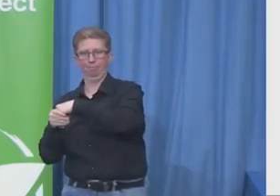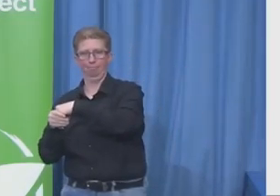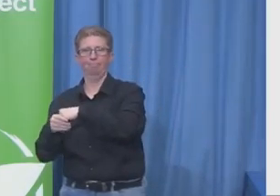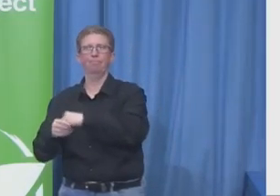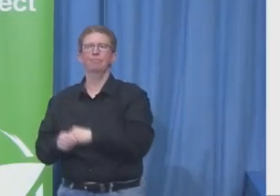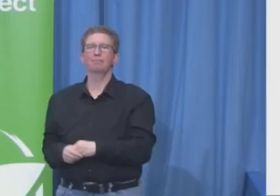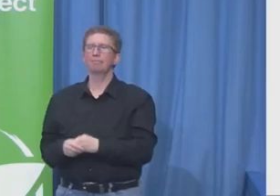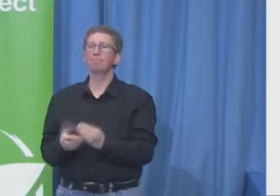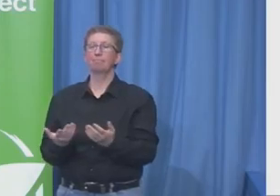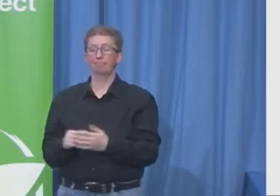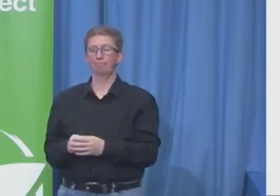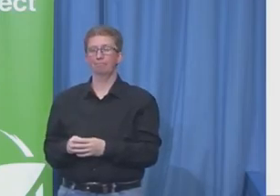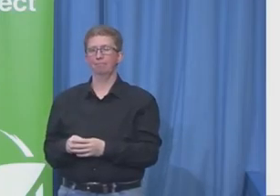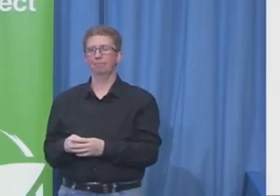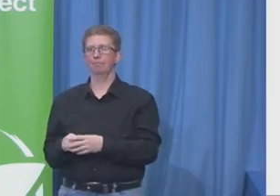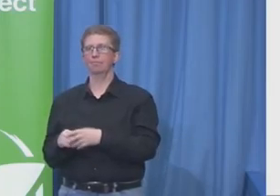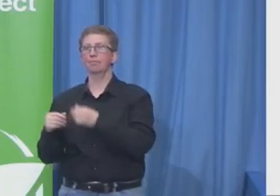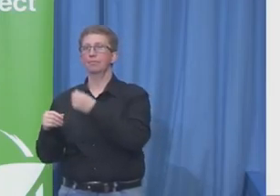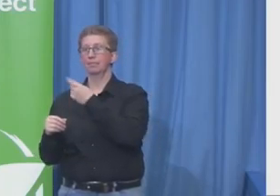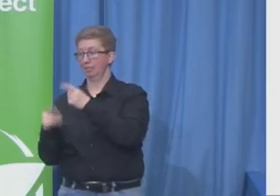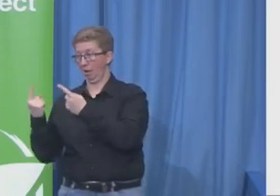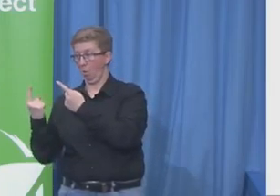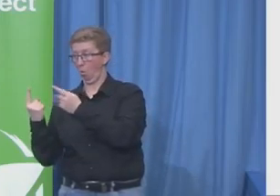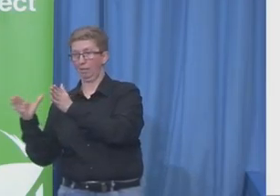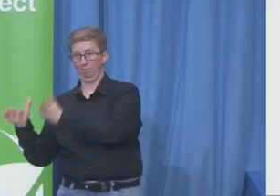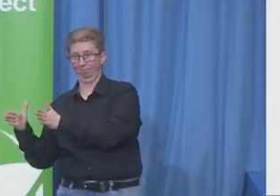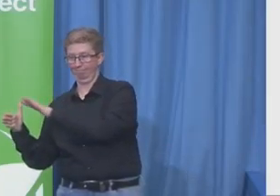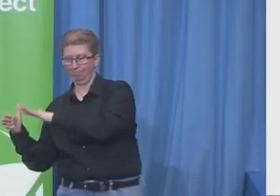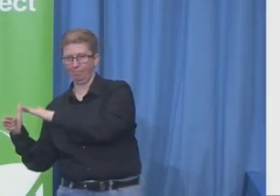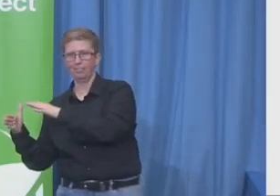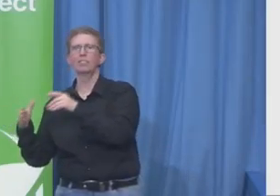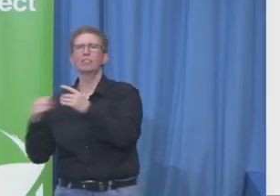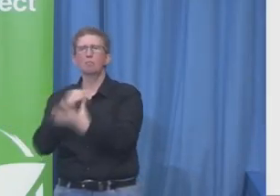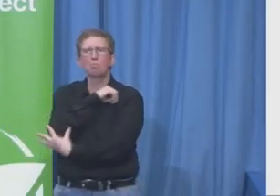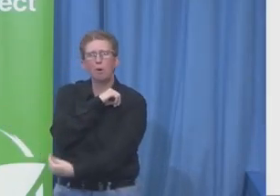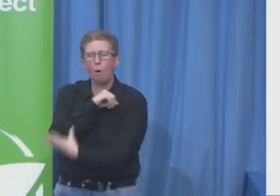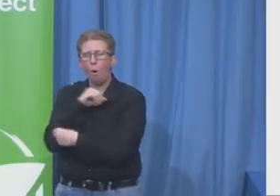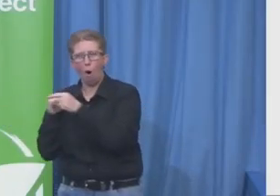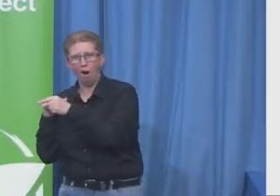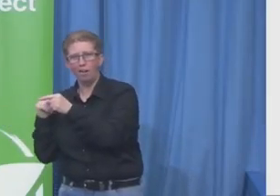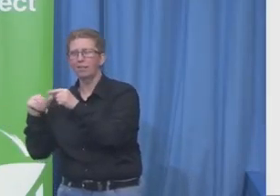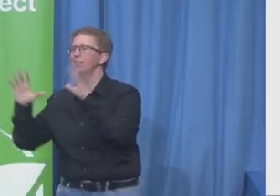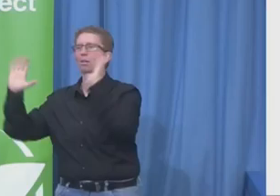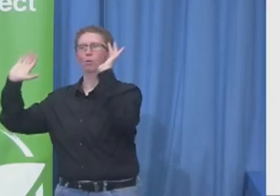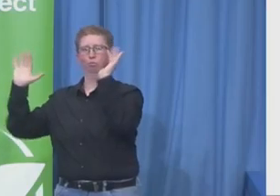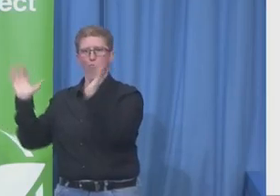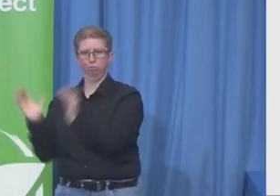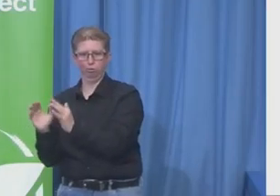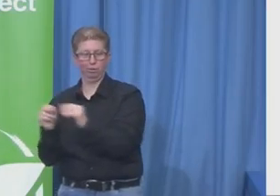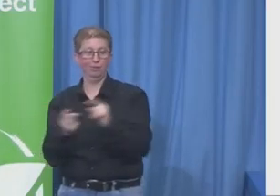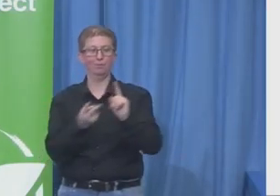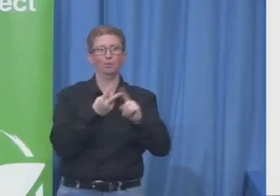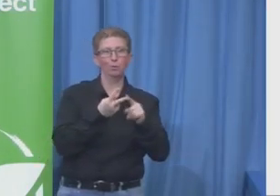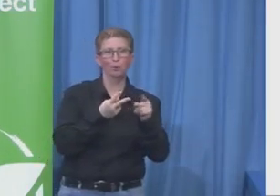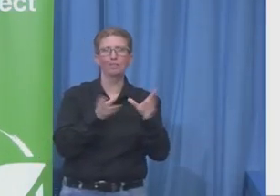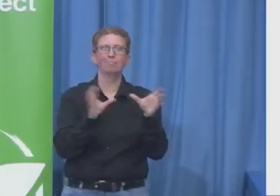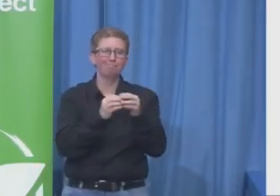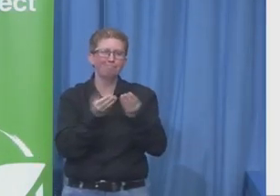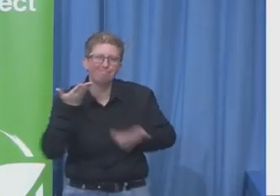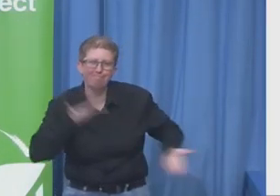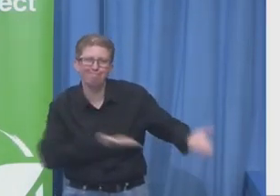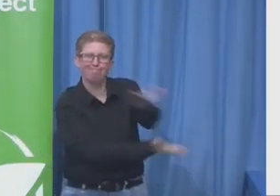prosperity. And it's within that context that we look at ensuring that there's equitable distribution